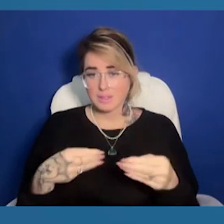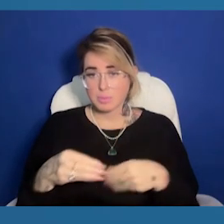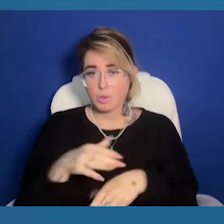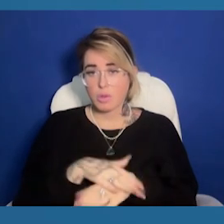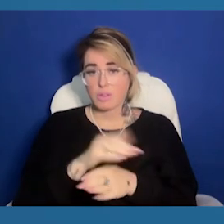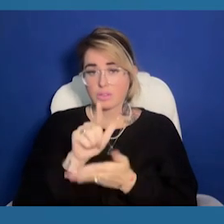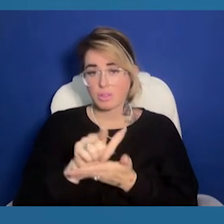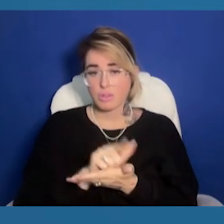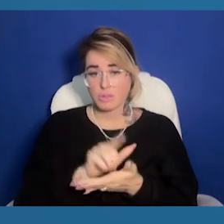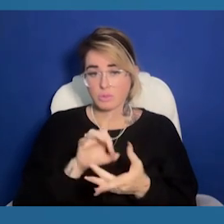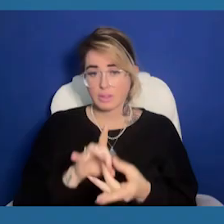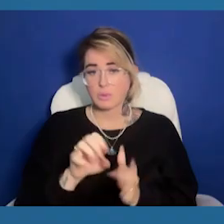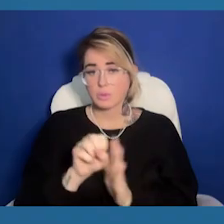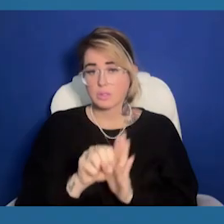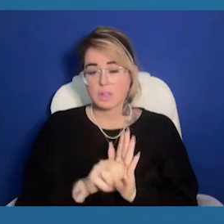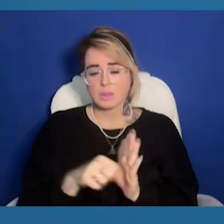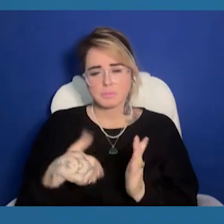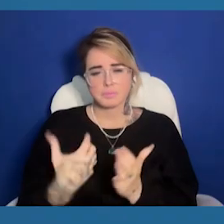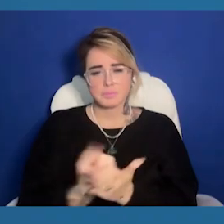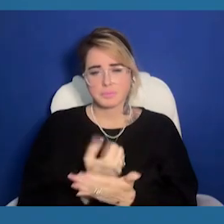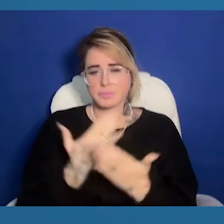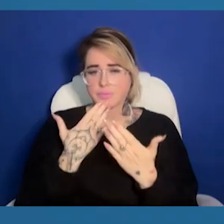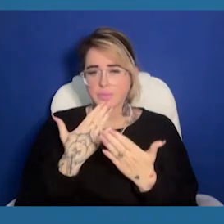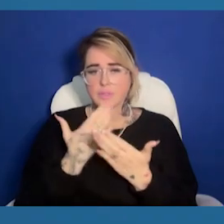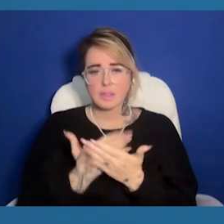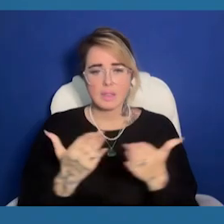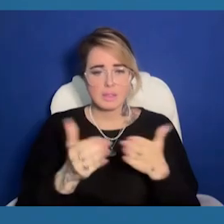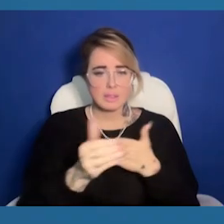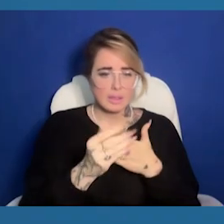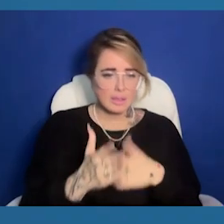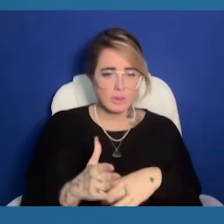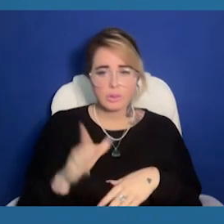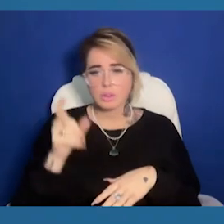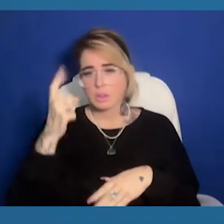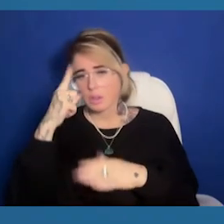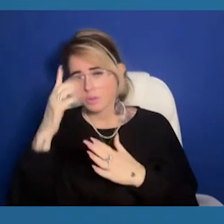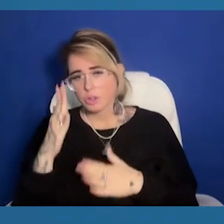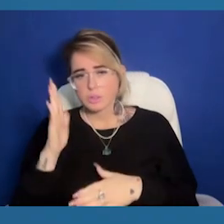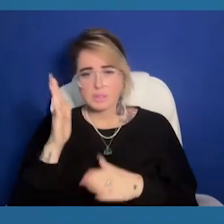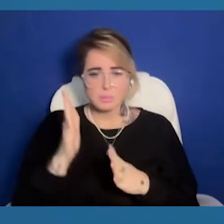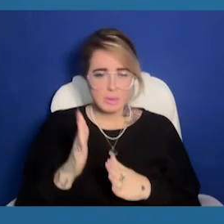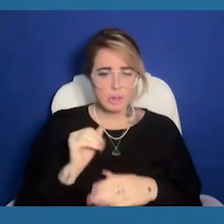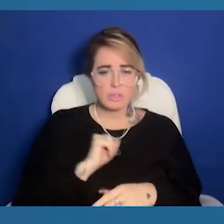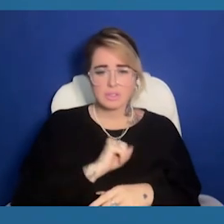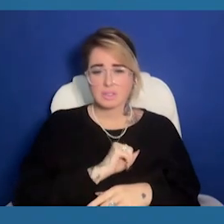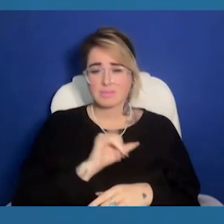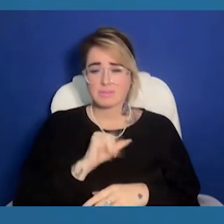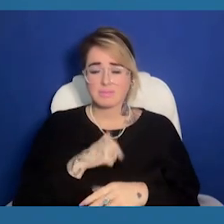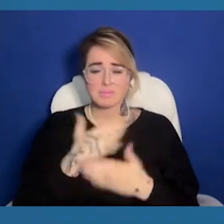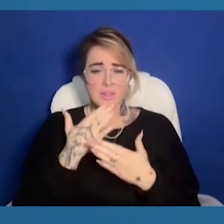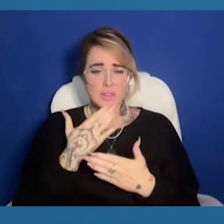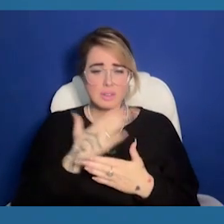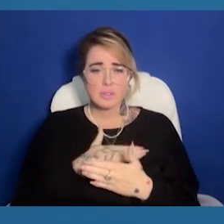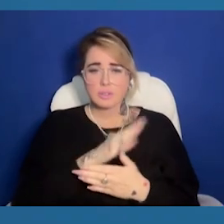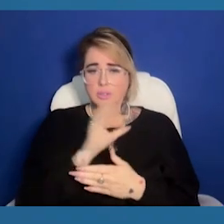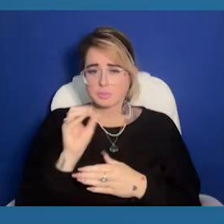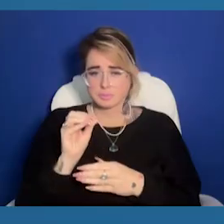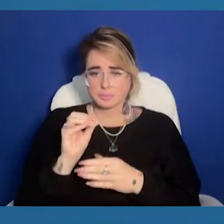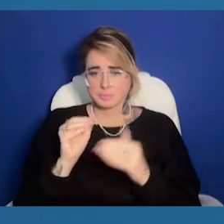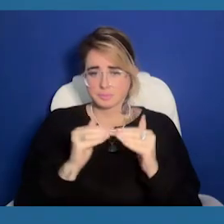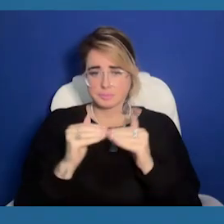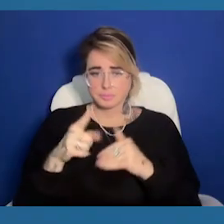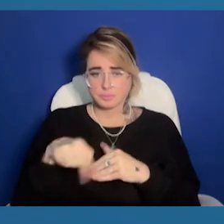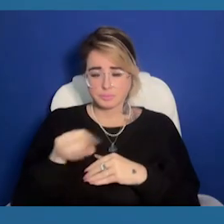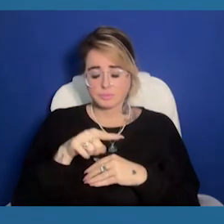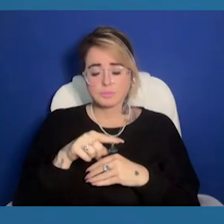state. So I thank our leaders. I thank the governor, the speaker, the Senate. I also thank my colleagues, by the way. It really